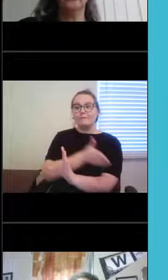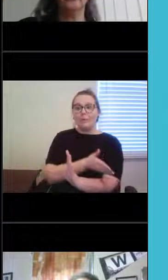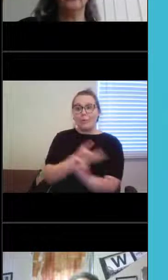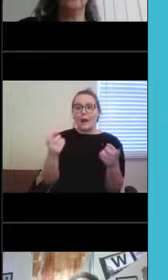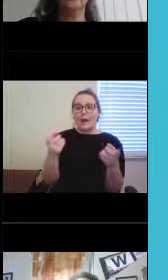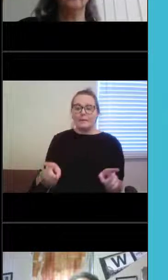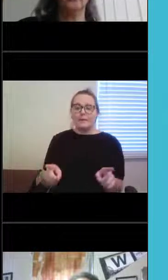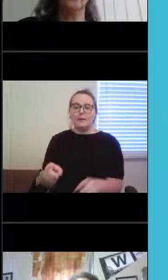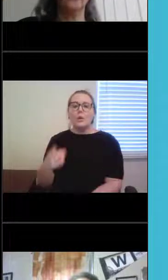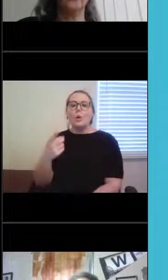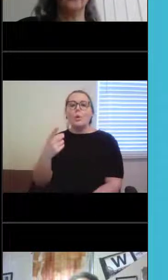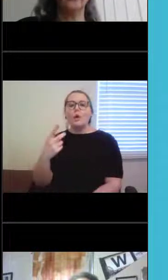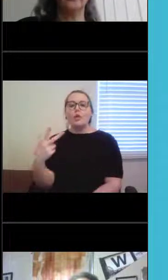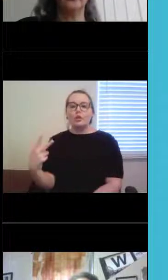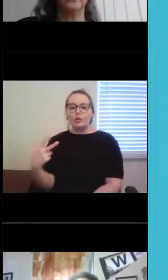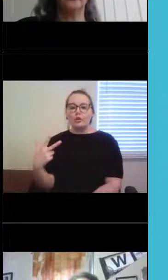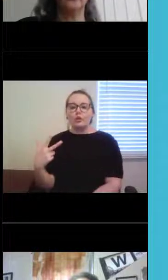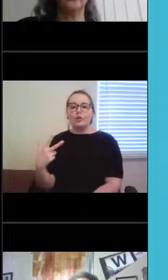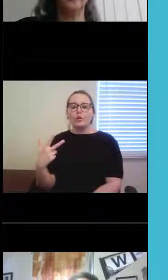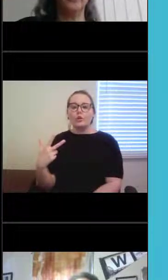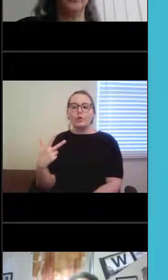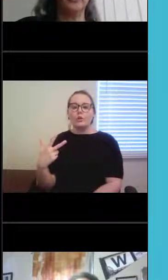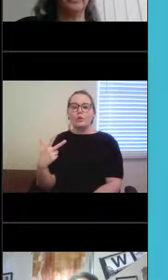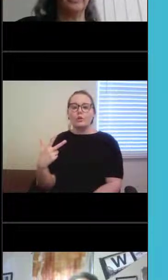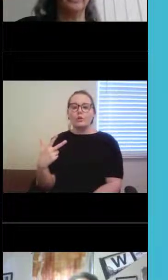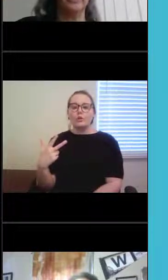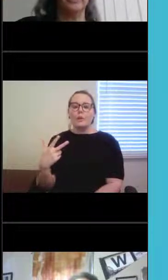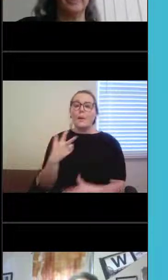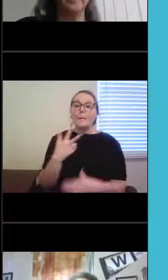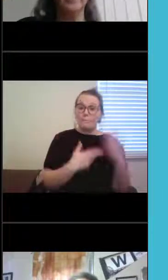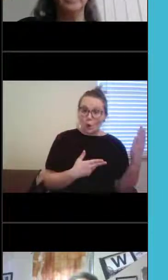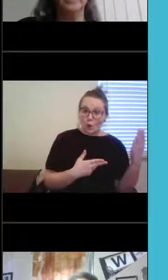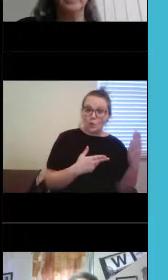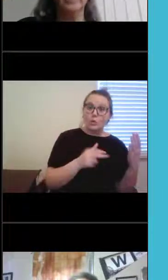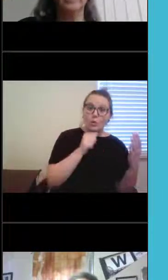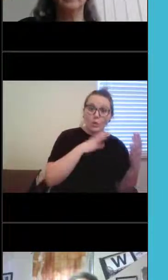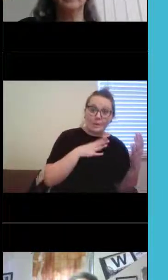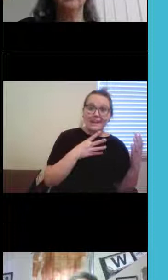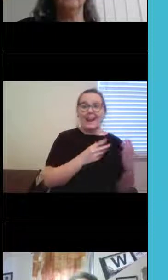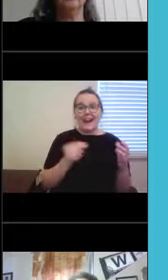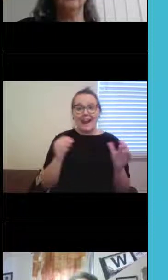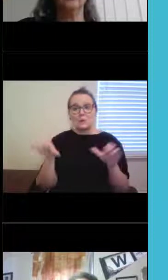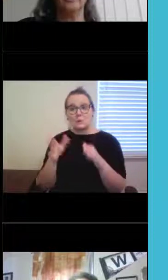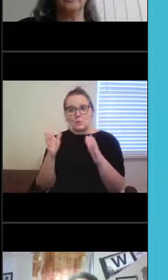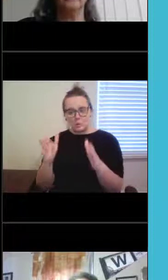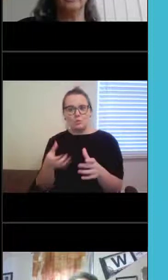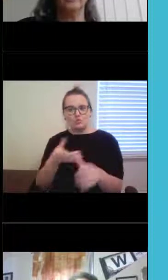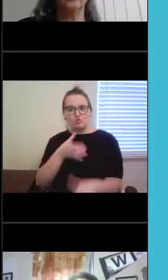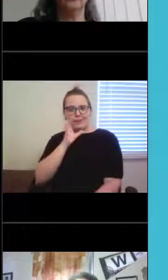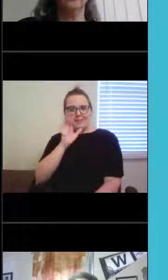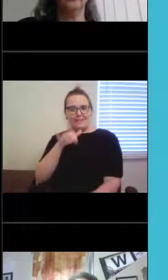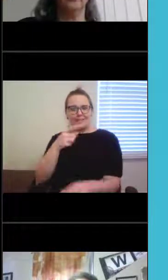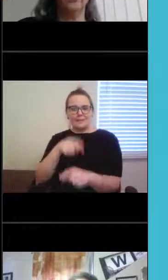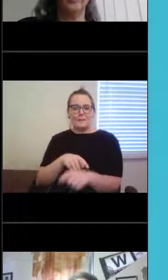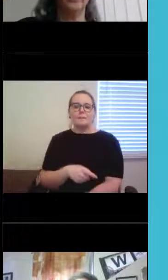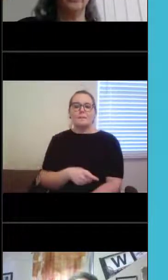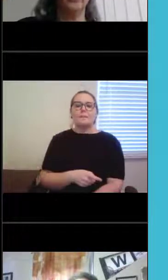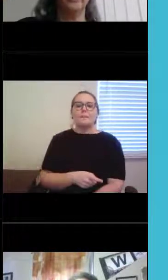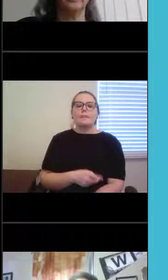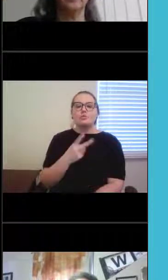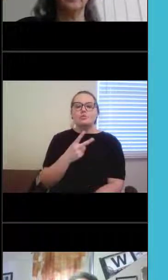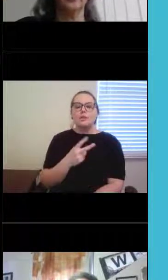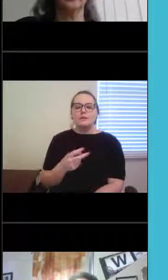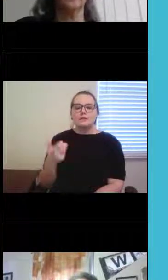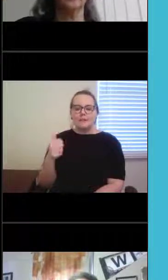and about a third, both the perpetrator and the woman, had been drinking at the time. And in 2 out of 10, only the woman had